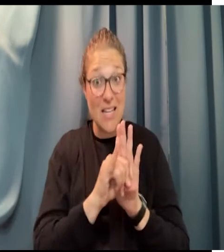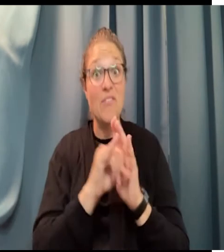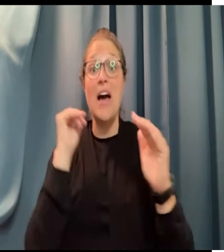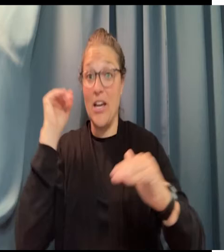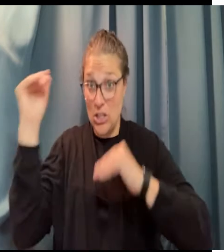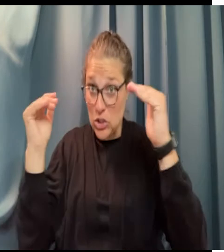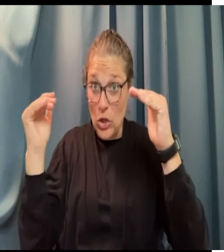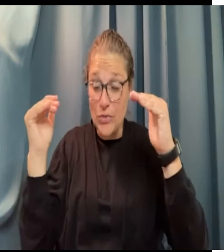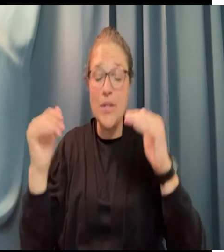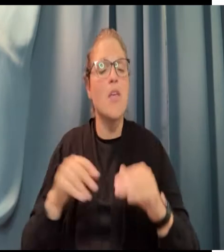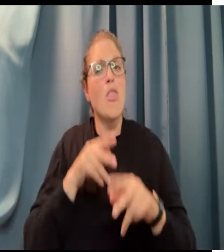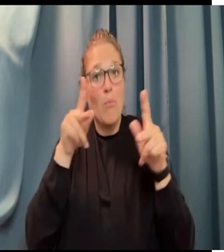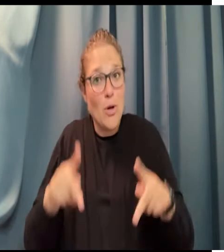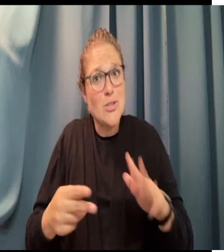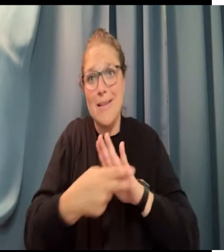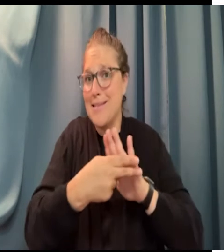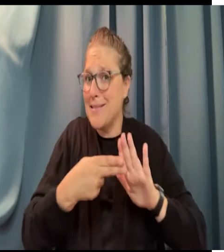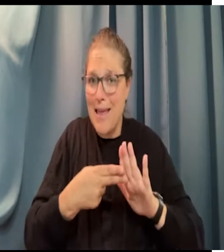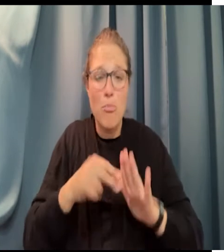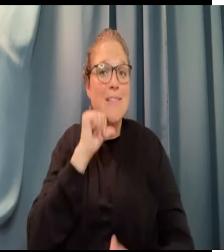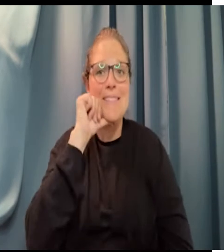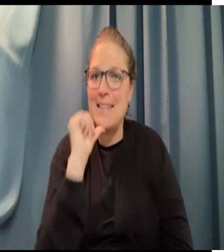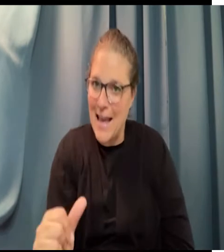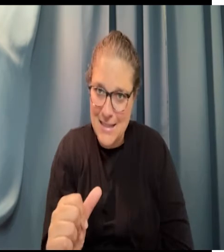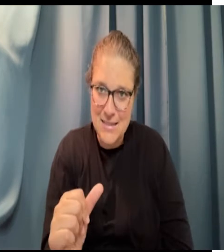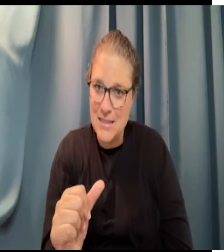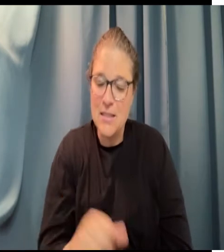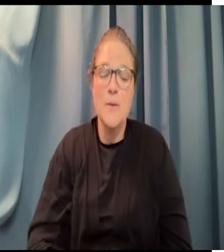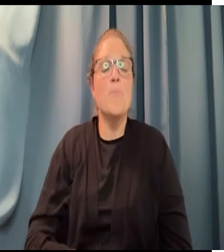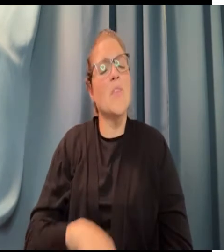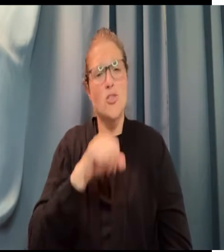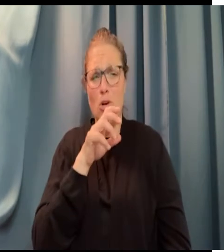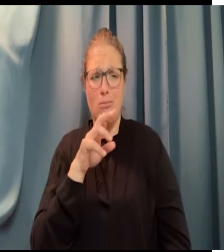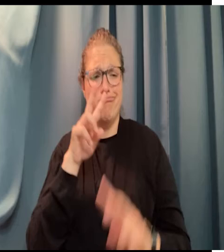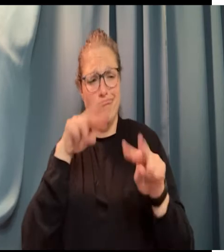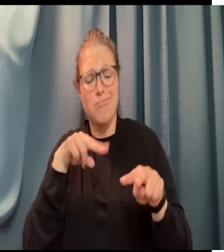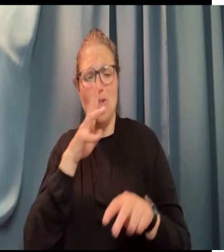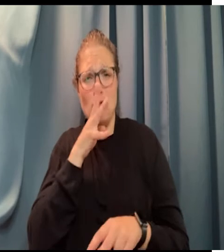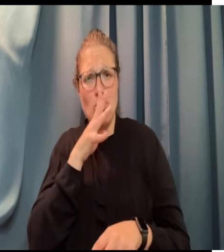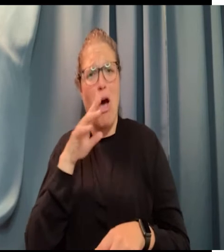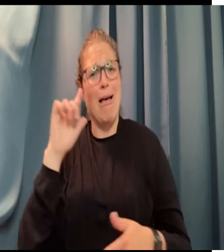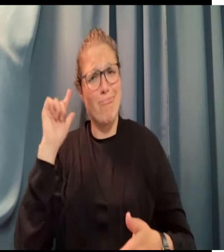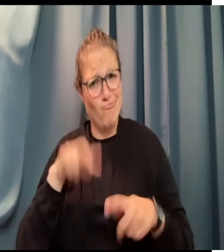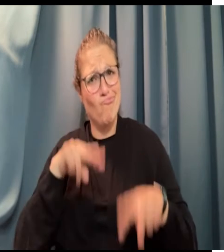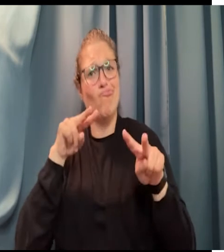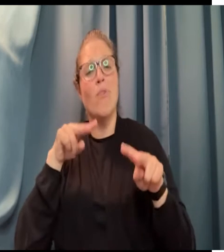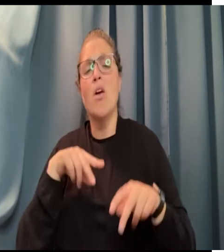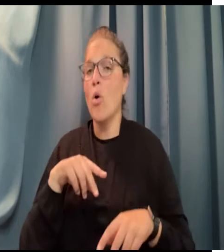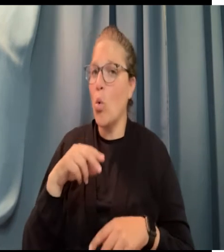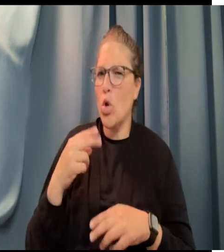Address those with disabilities as people, not the disabilities. Don't talk down to them or